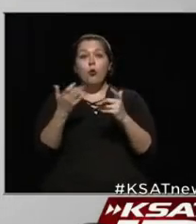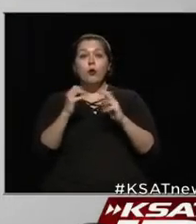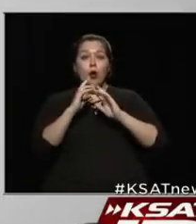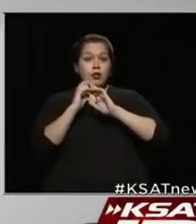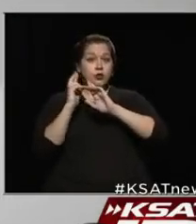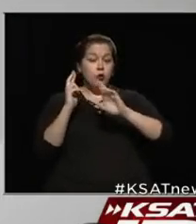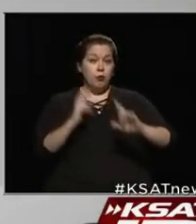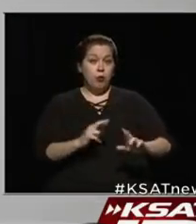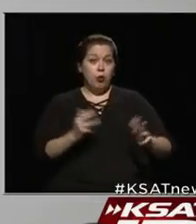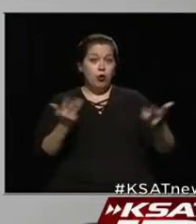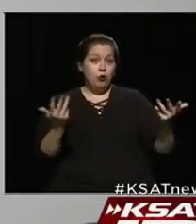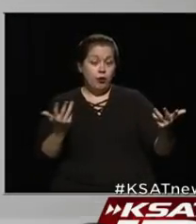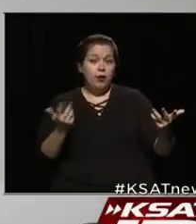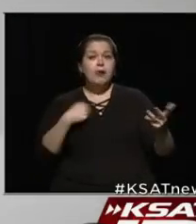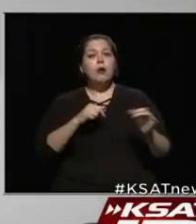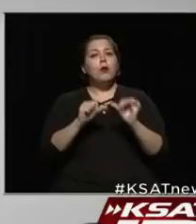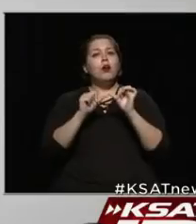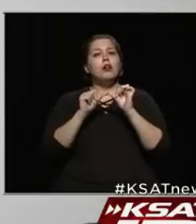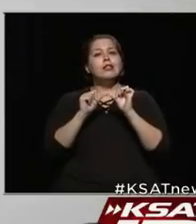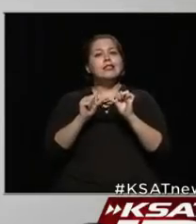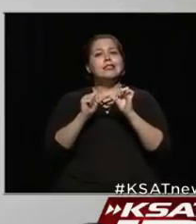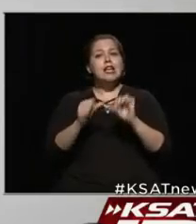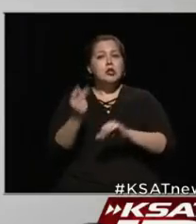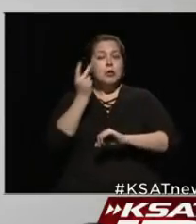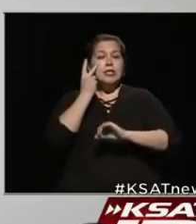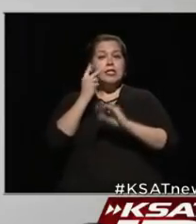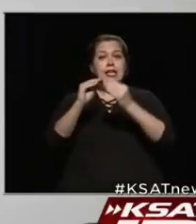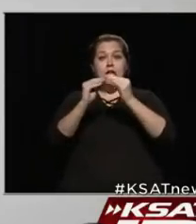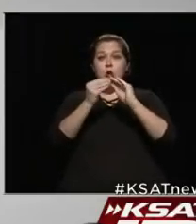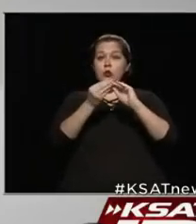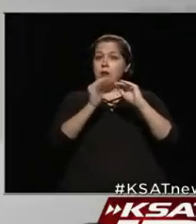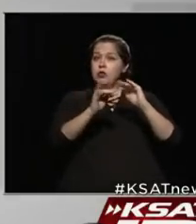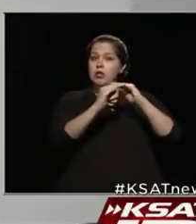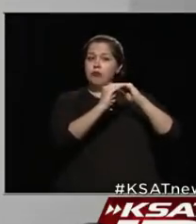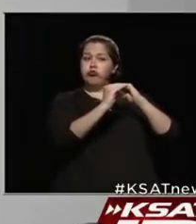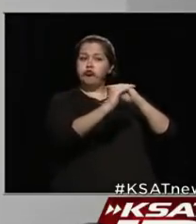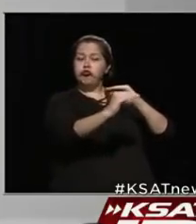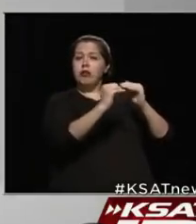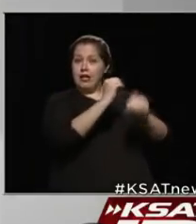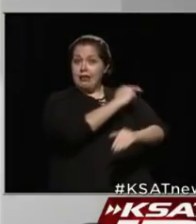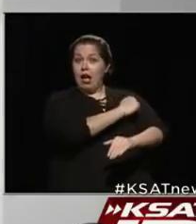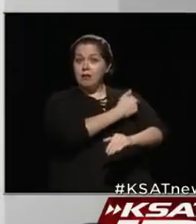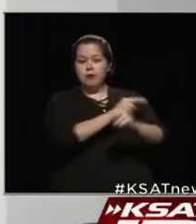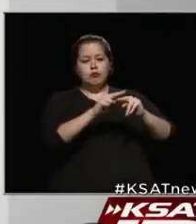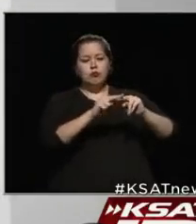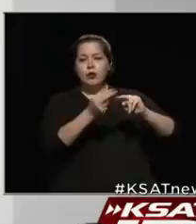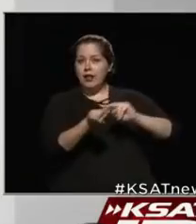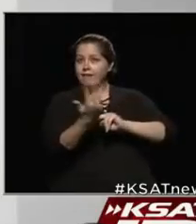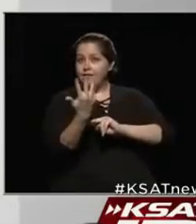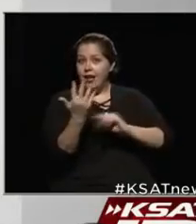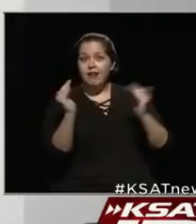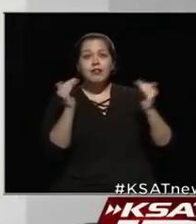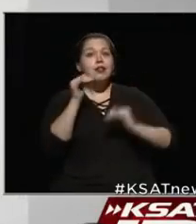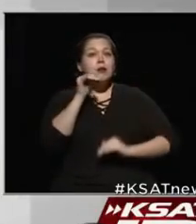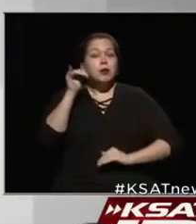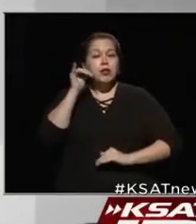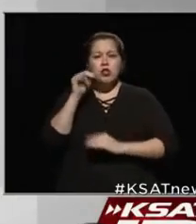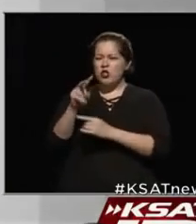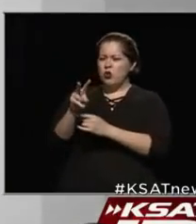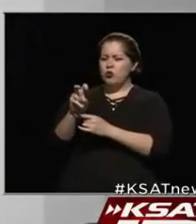to report we're continuing to see those numbers stabilize in the hospitals. are down five from yesterday, so